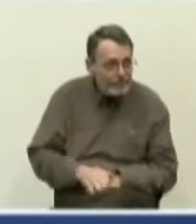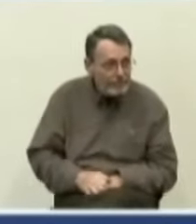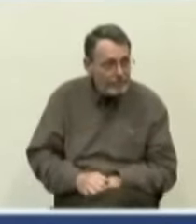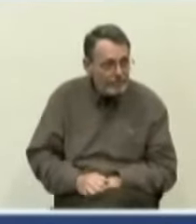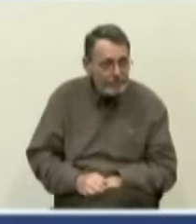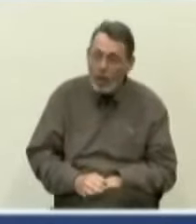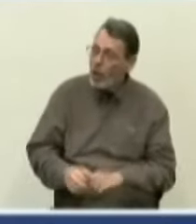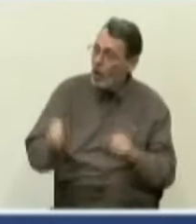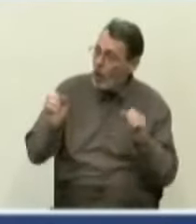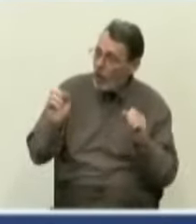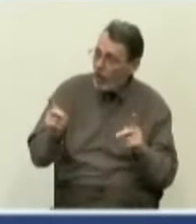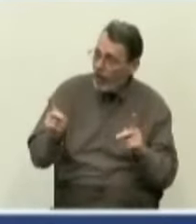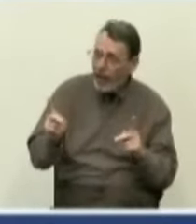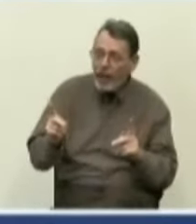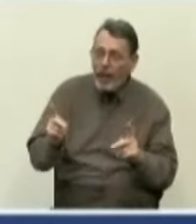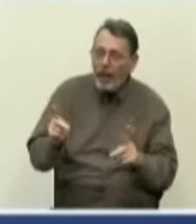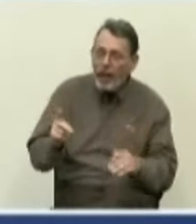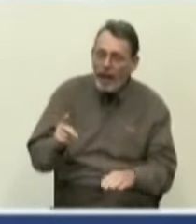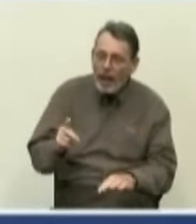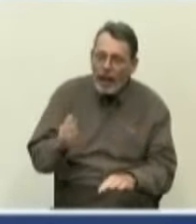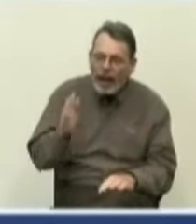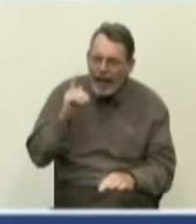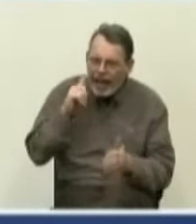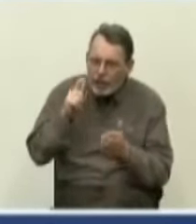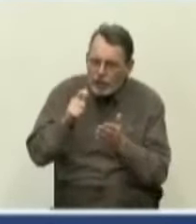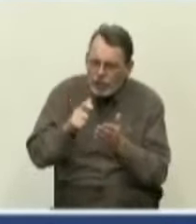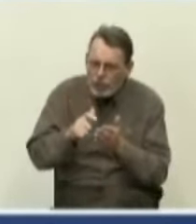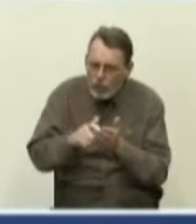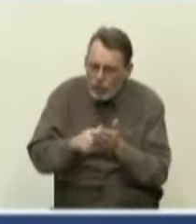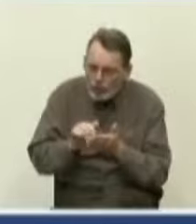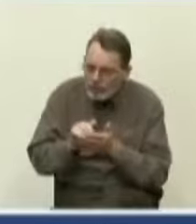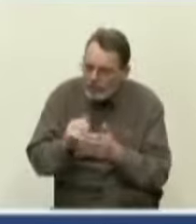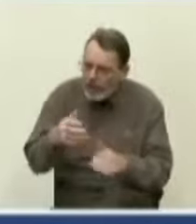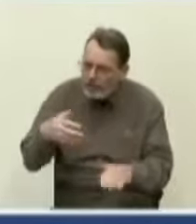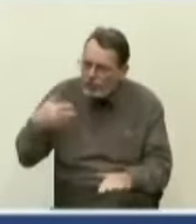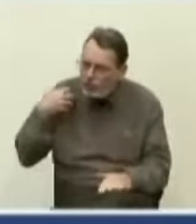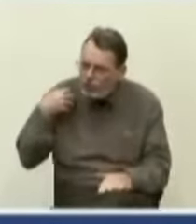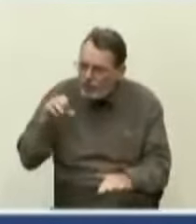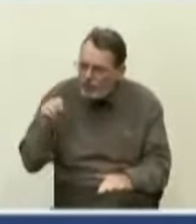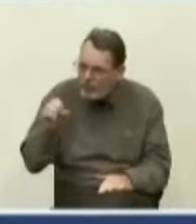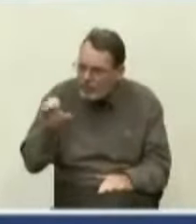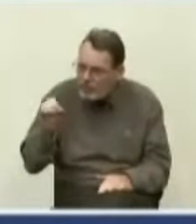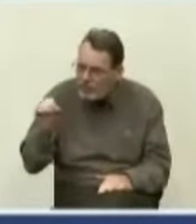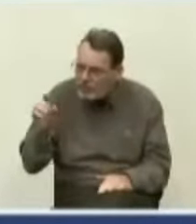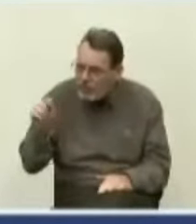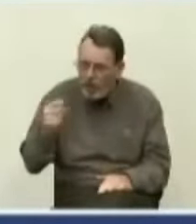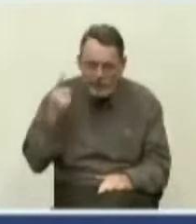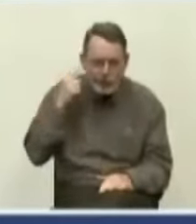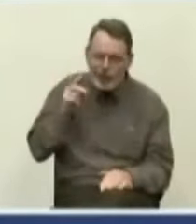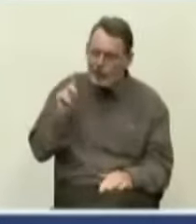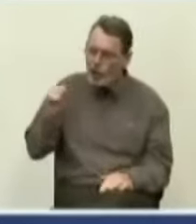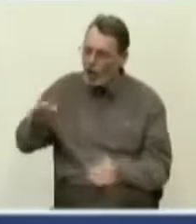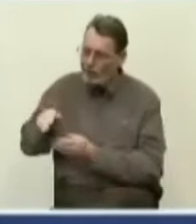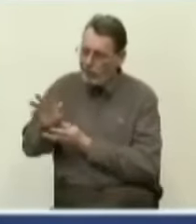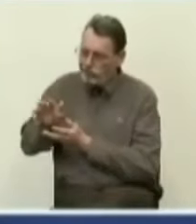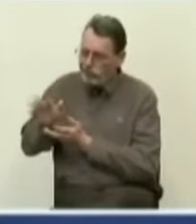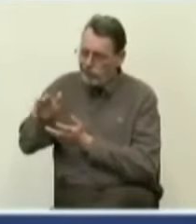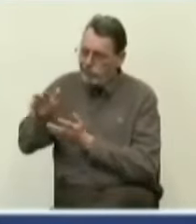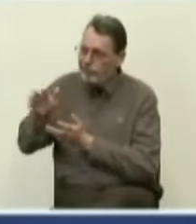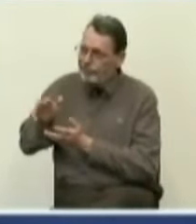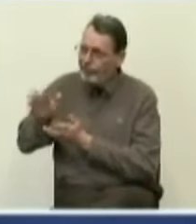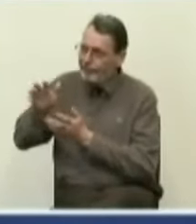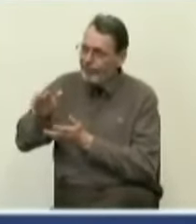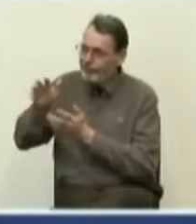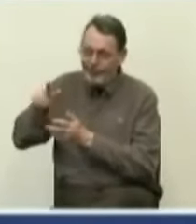Okay. I noticed that Chief Scott apologized to the, I guess he would